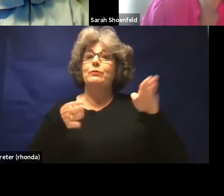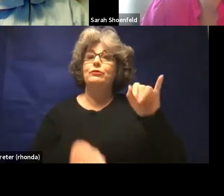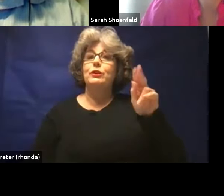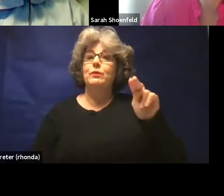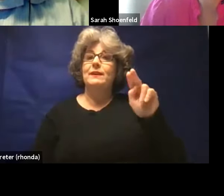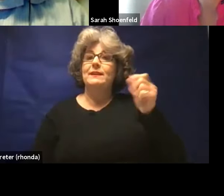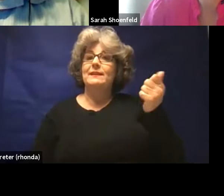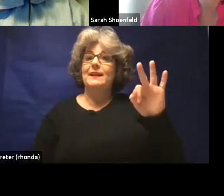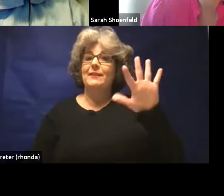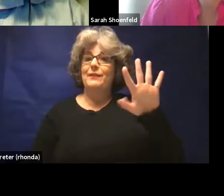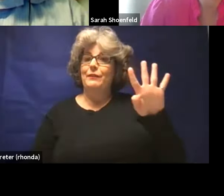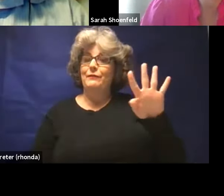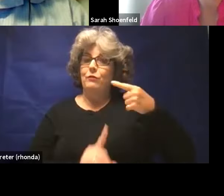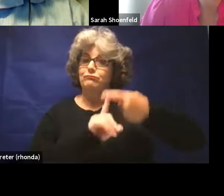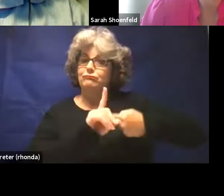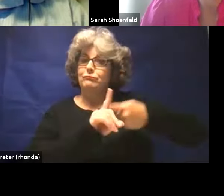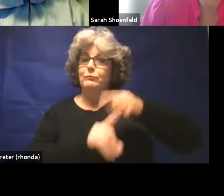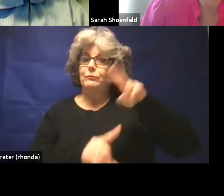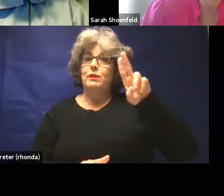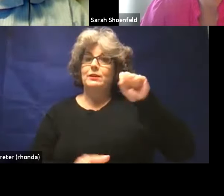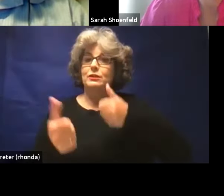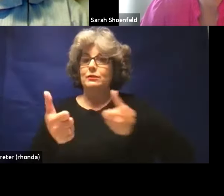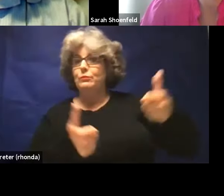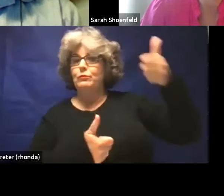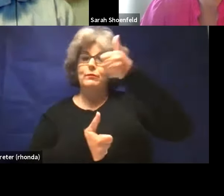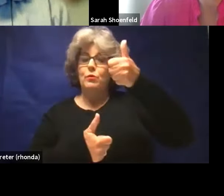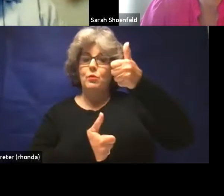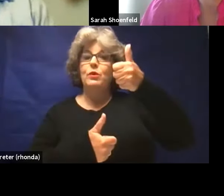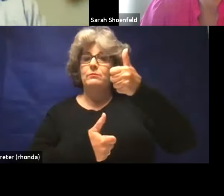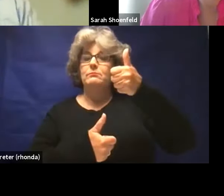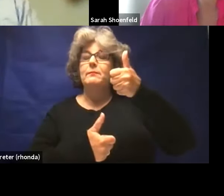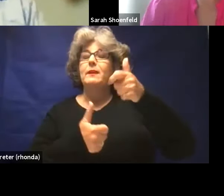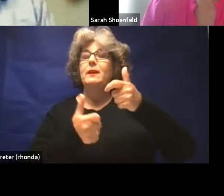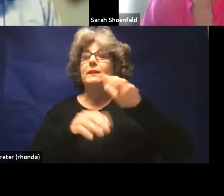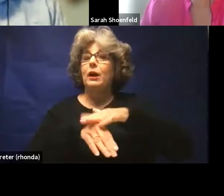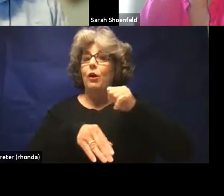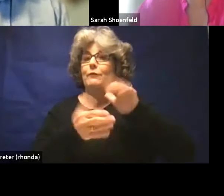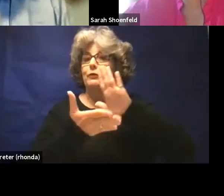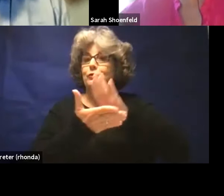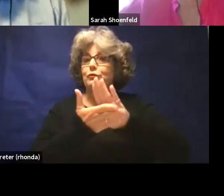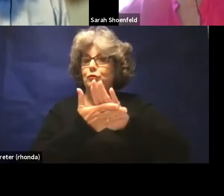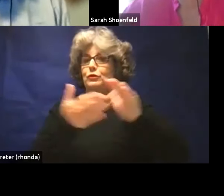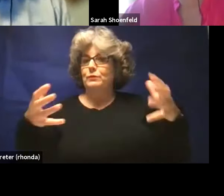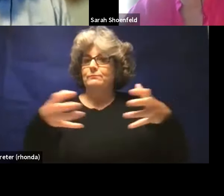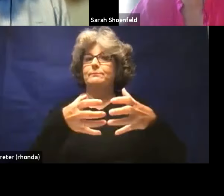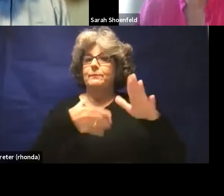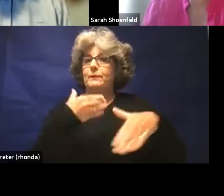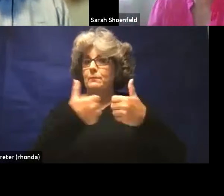January 1954, just a few months before the US Supreme Court called for schools to be desegregated. The school she'd